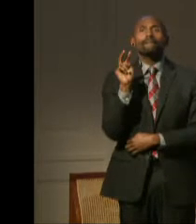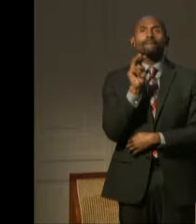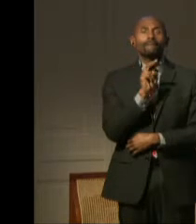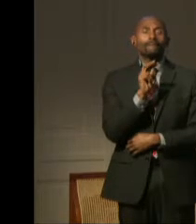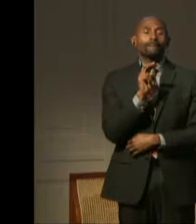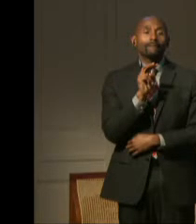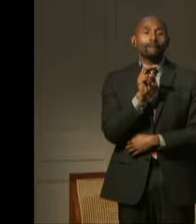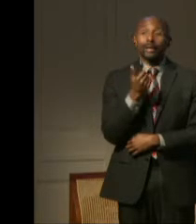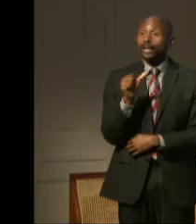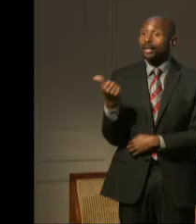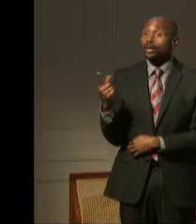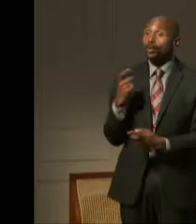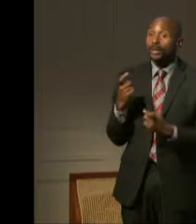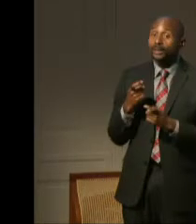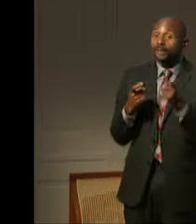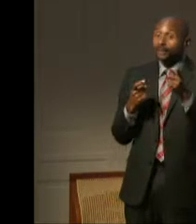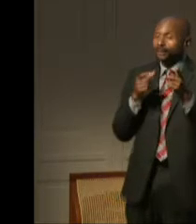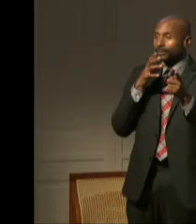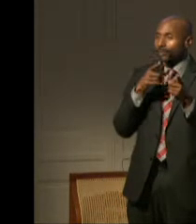Any other questions?